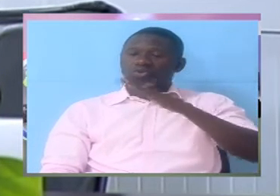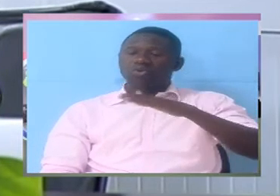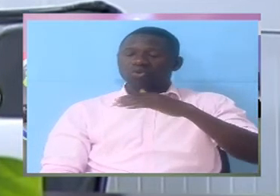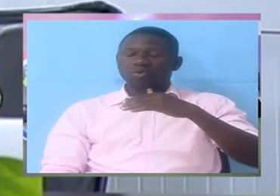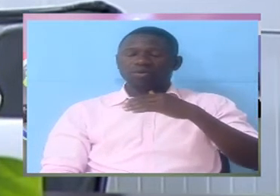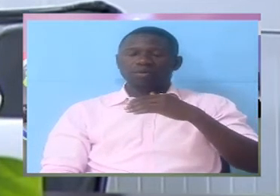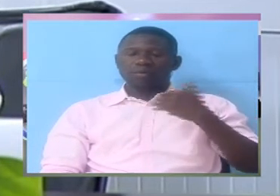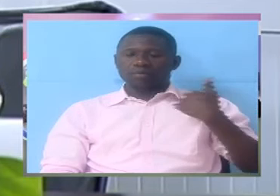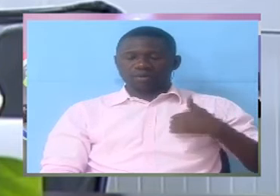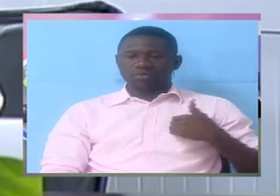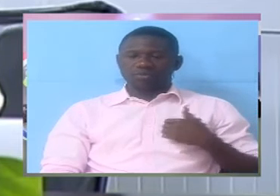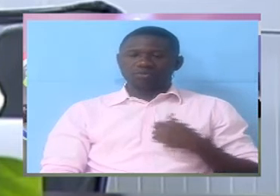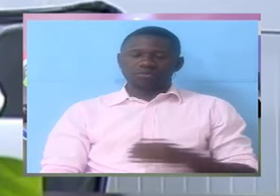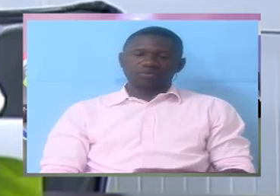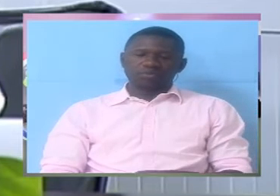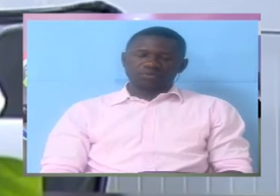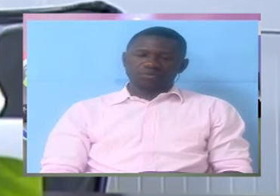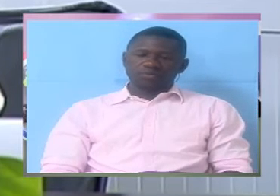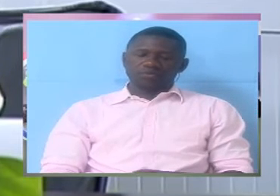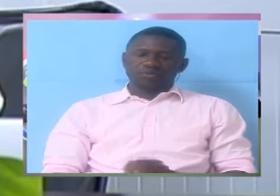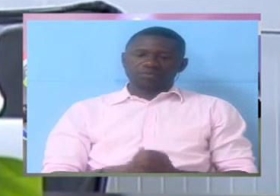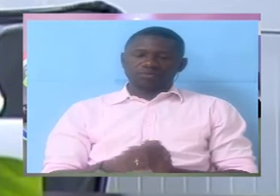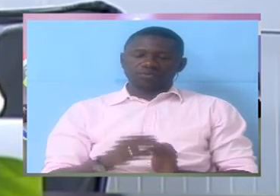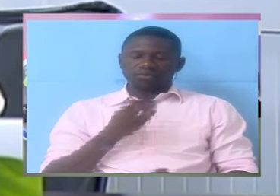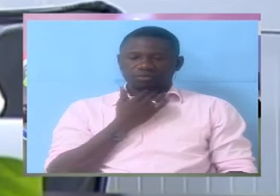were not elderly.